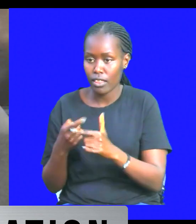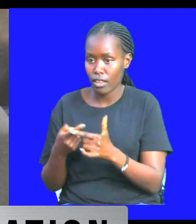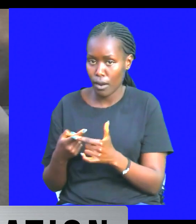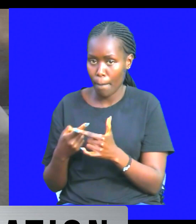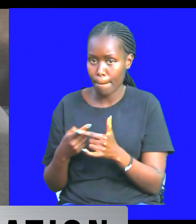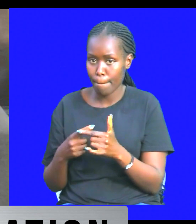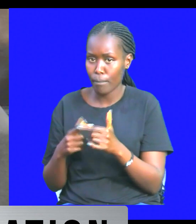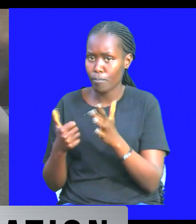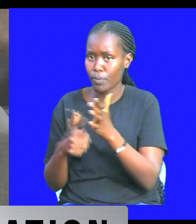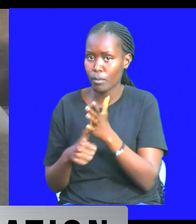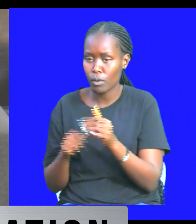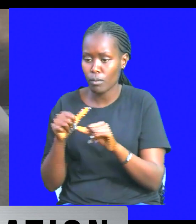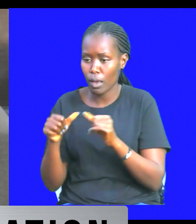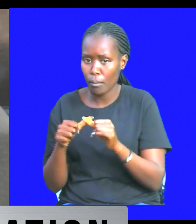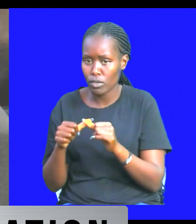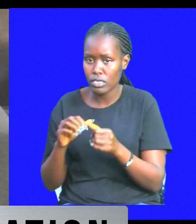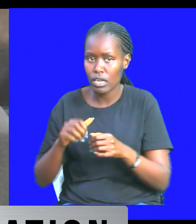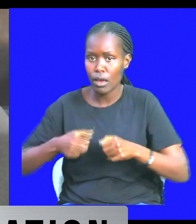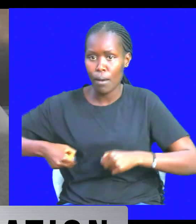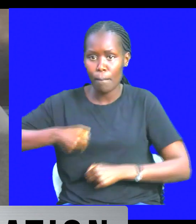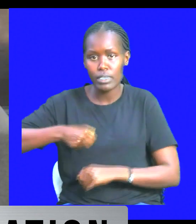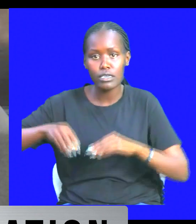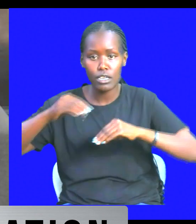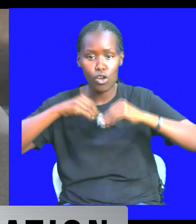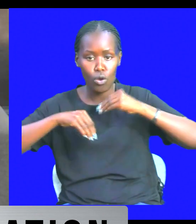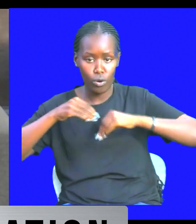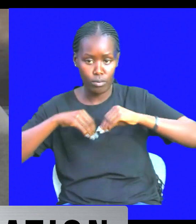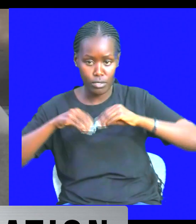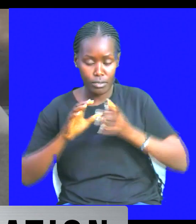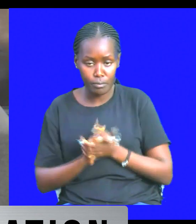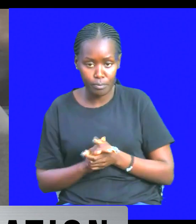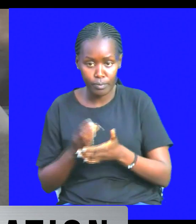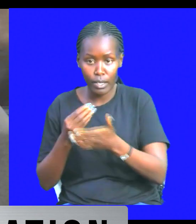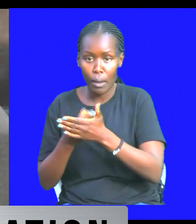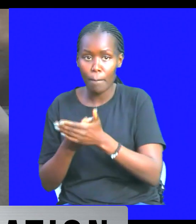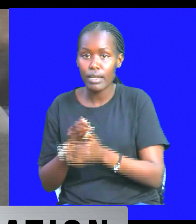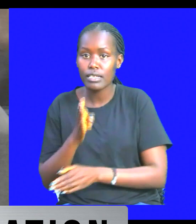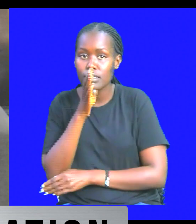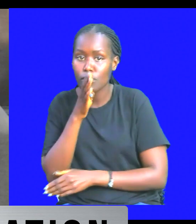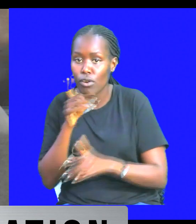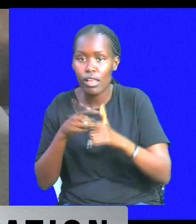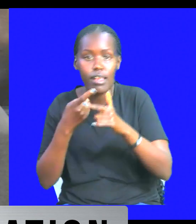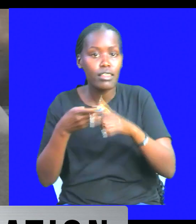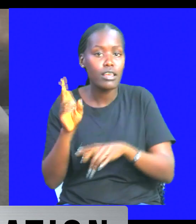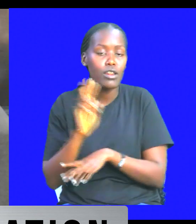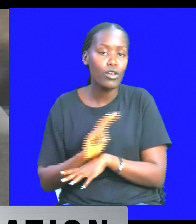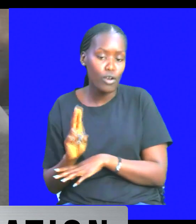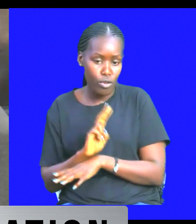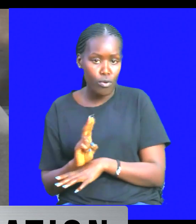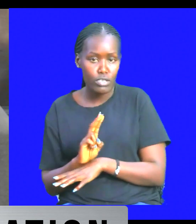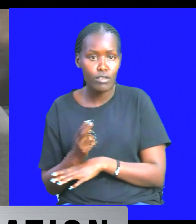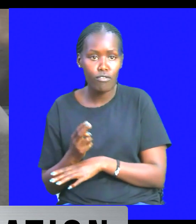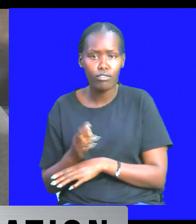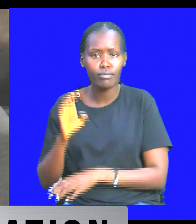issue of budgeted corruption. It kept coming up. Money is borrowed and then used for recurrent expenditure. I